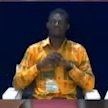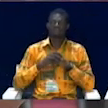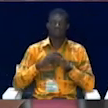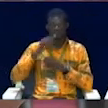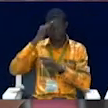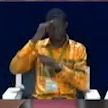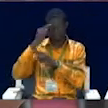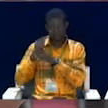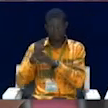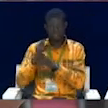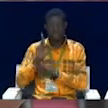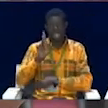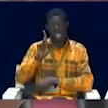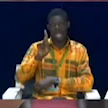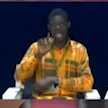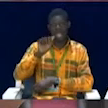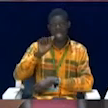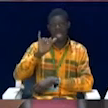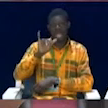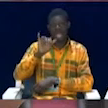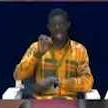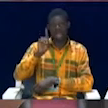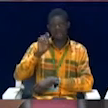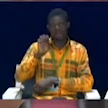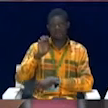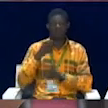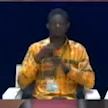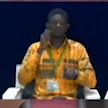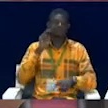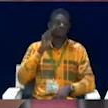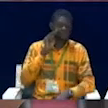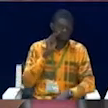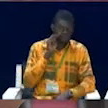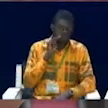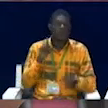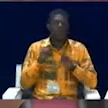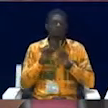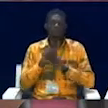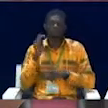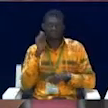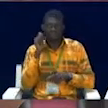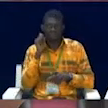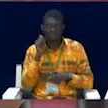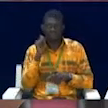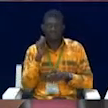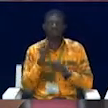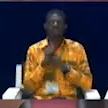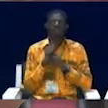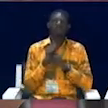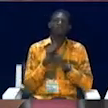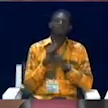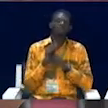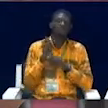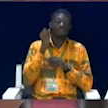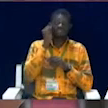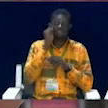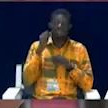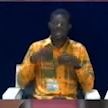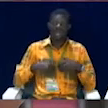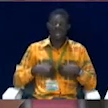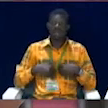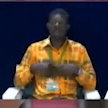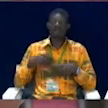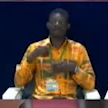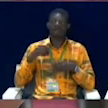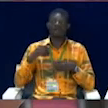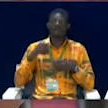Brother Kayode Odeyemi from Nigeria is also testifying. He had pus coming